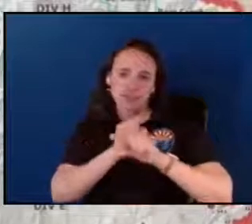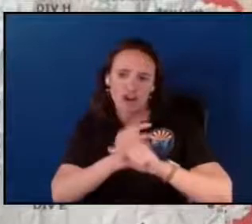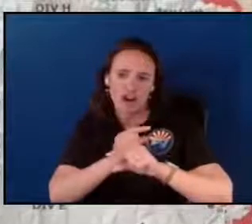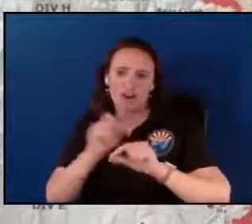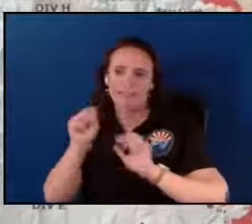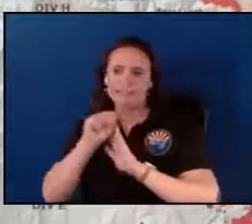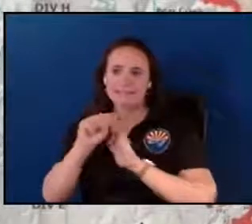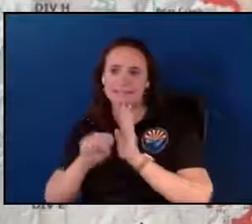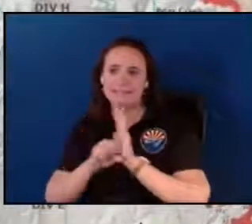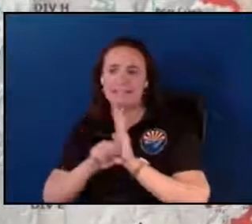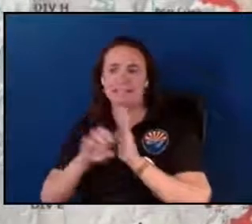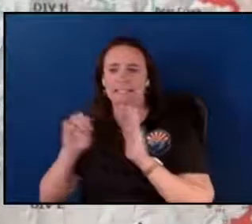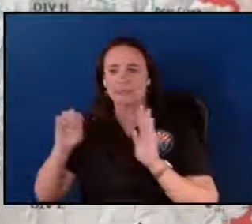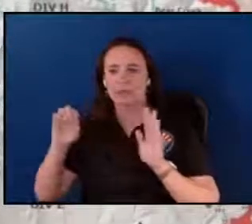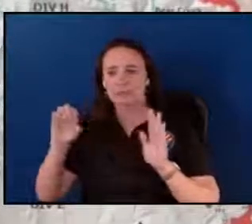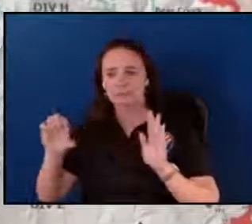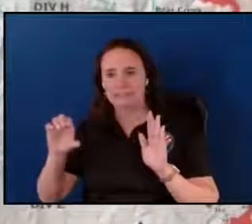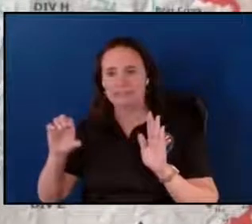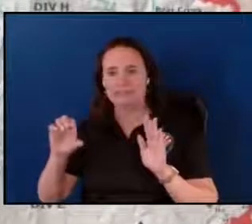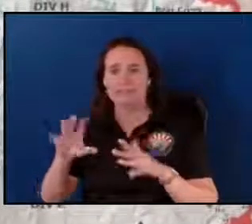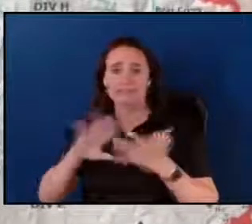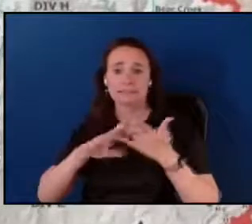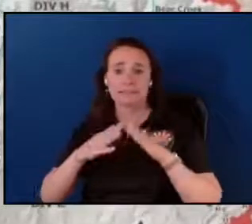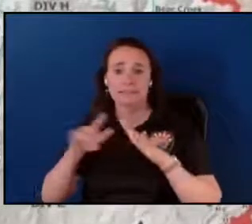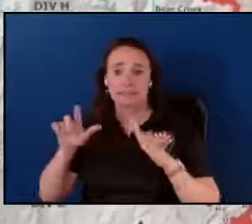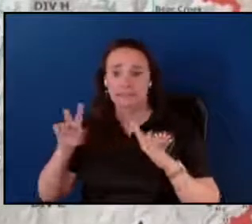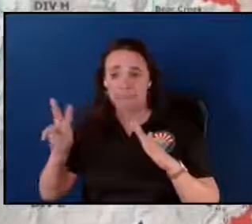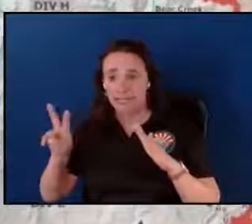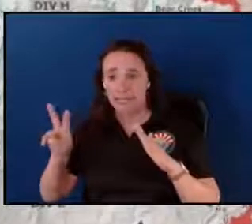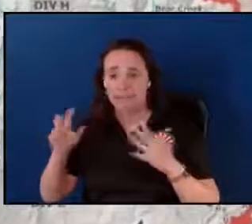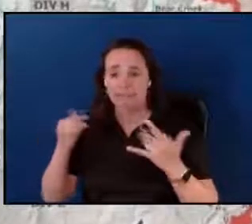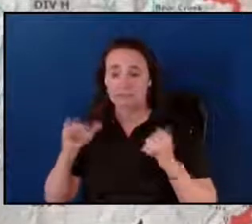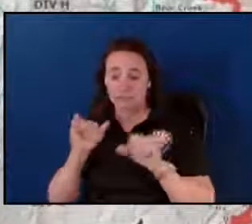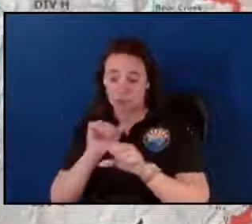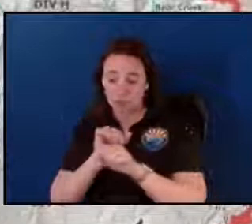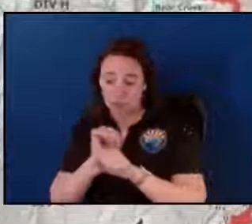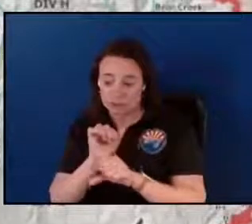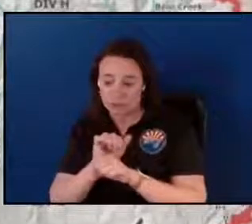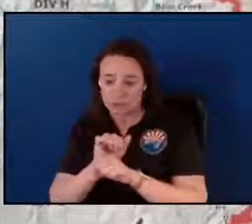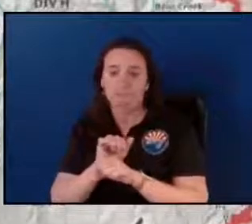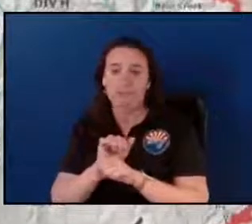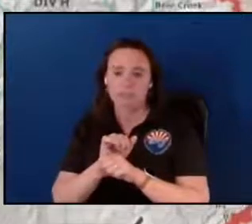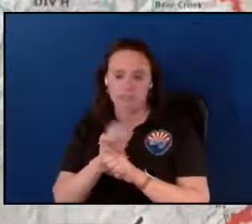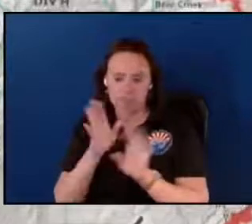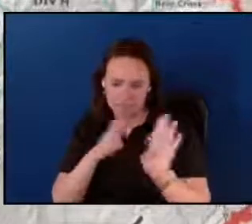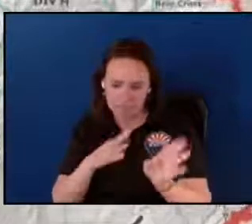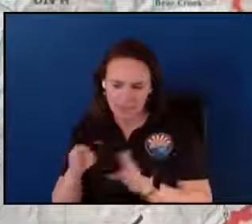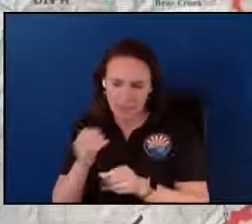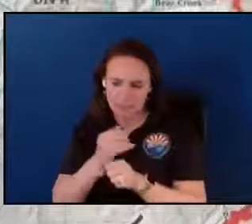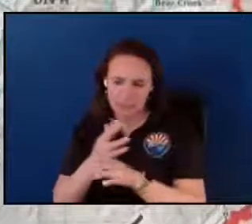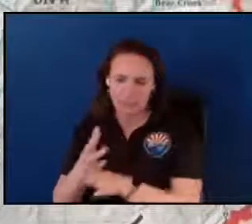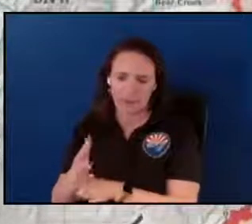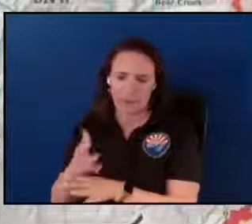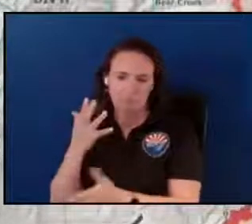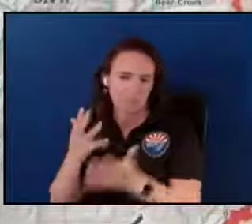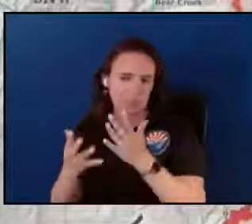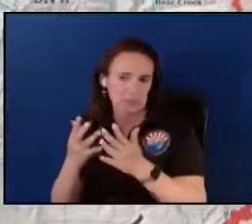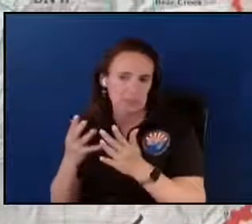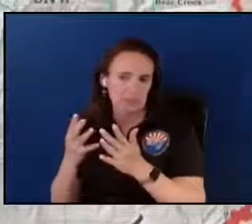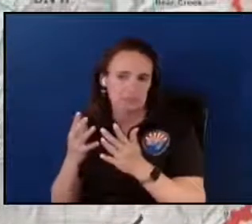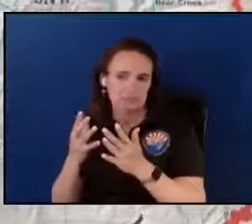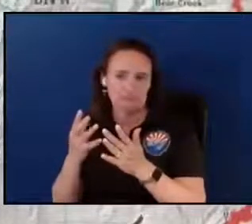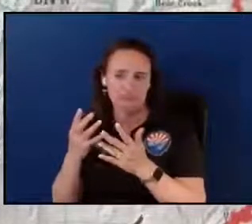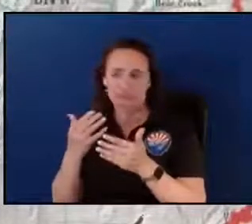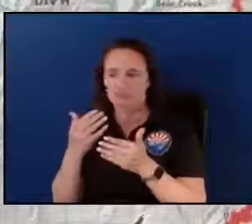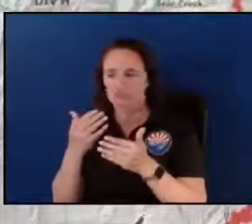the top of my head. The city of Las Vegas, they're still working diligently to plan and prepare for what might be coming. And so I just